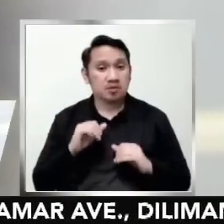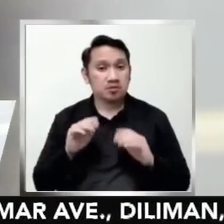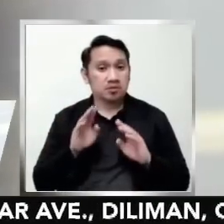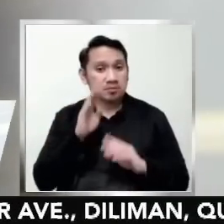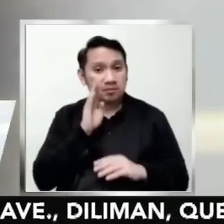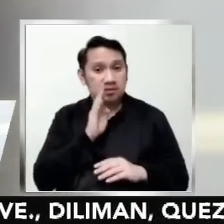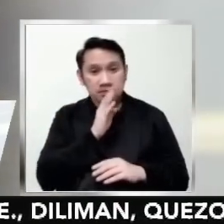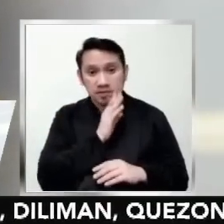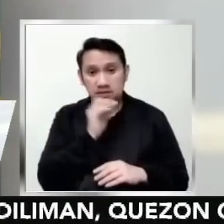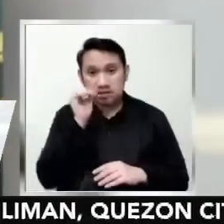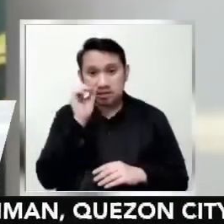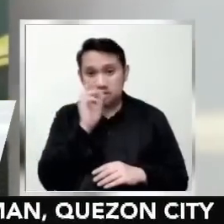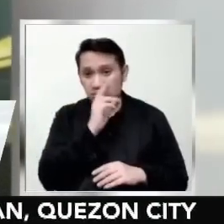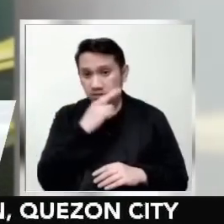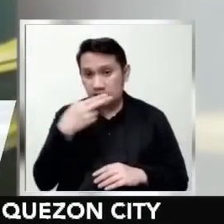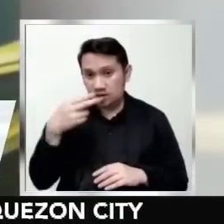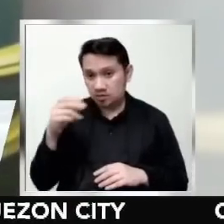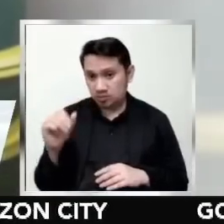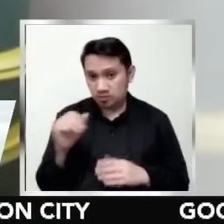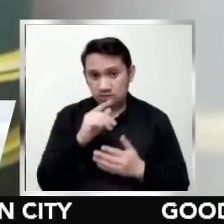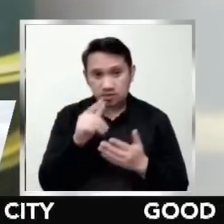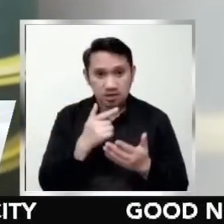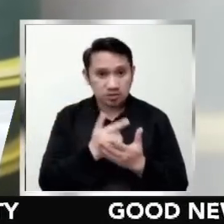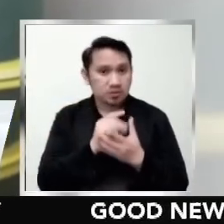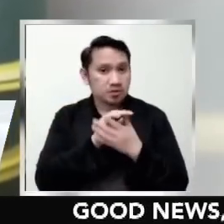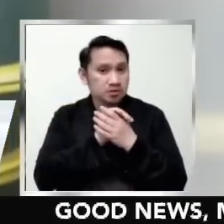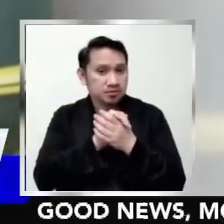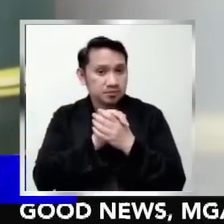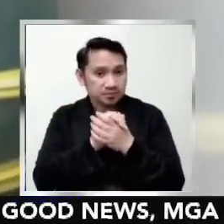School graduates. Congratulations, Althea!